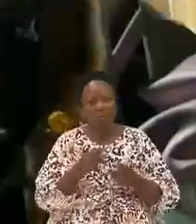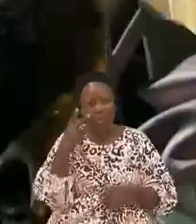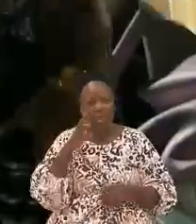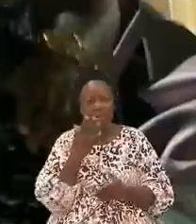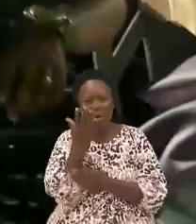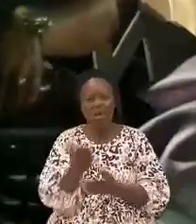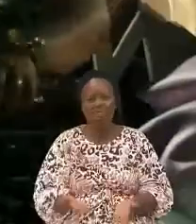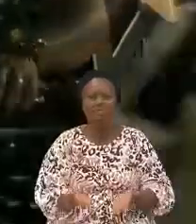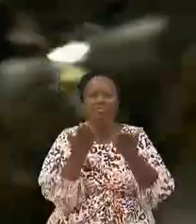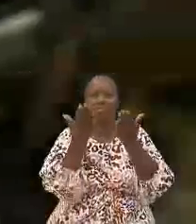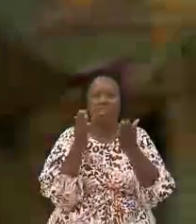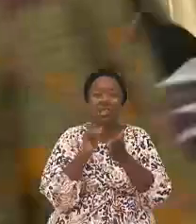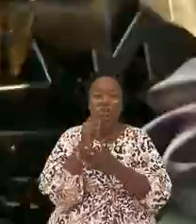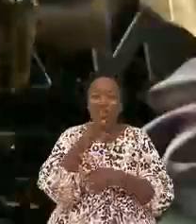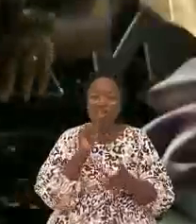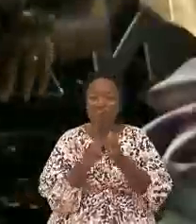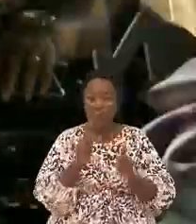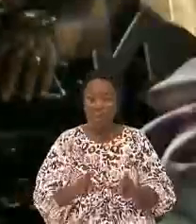He wants to see your hand